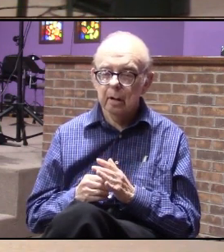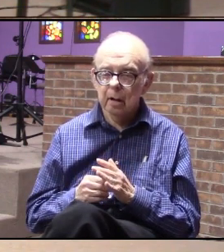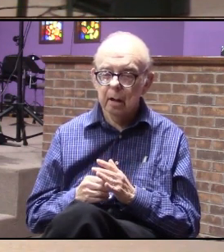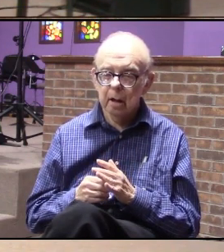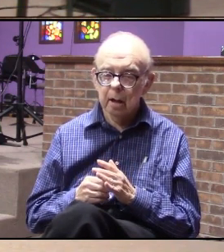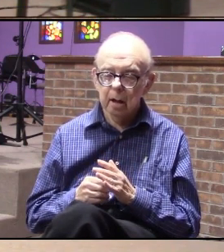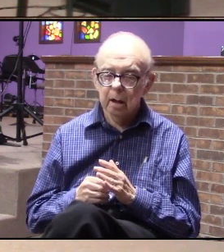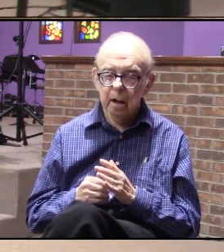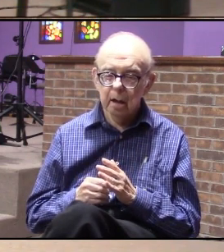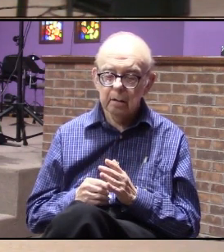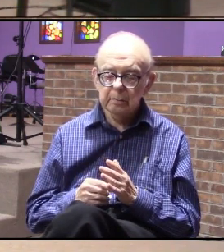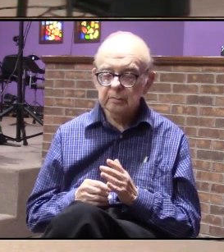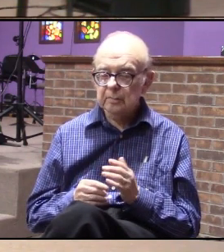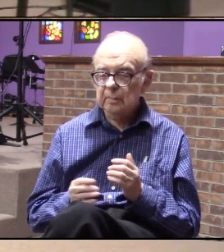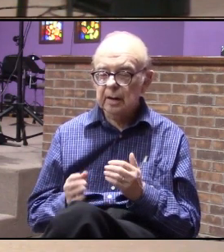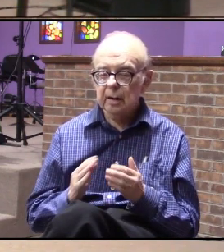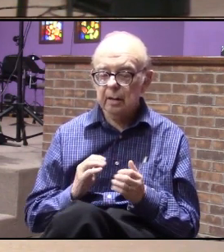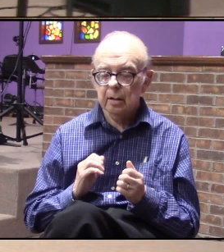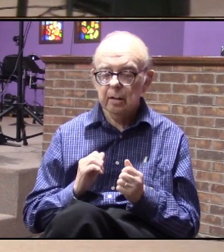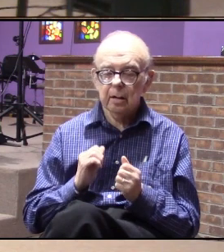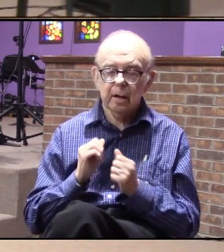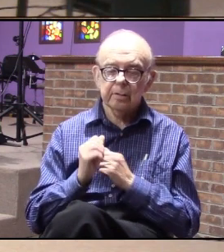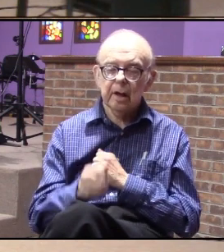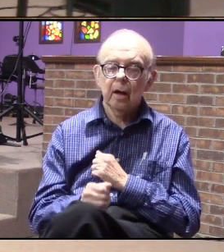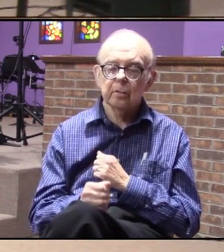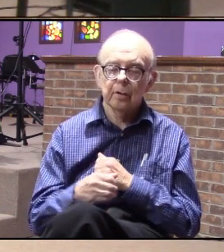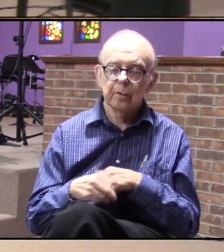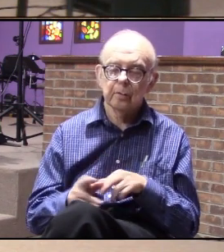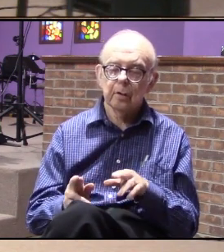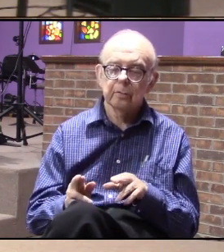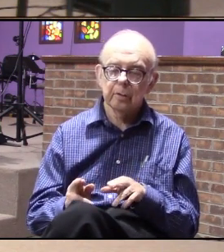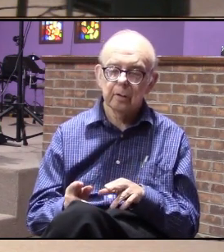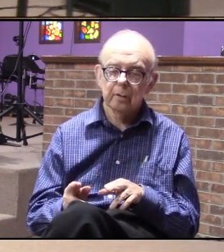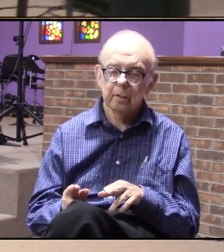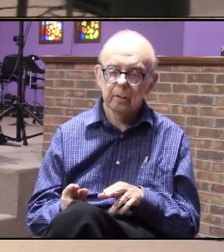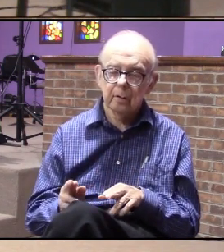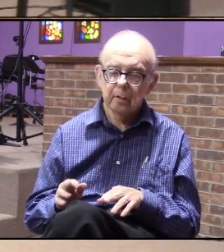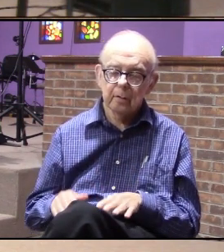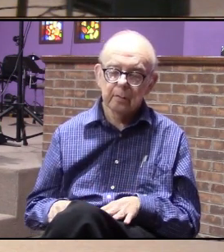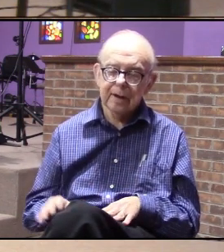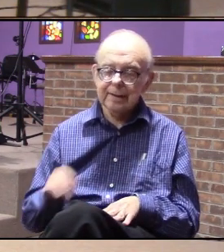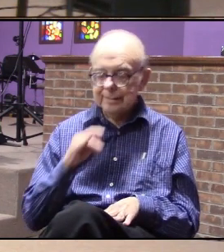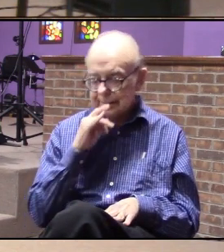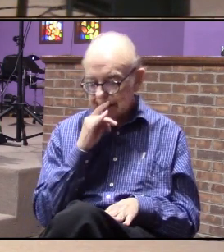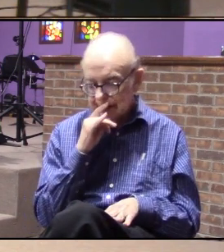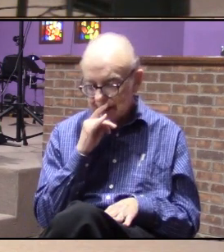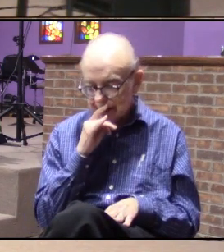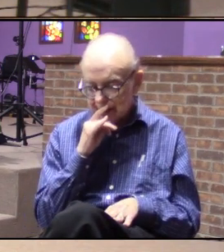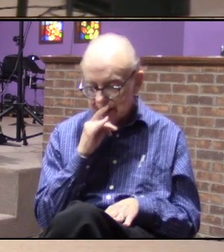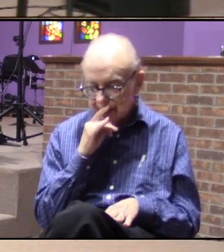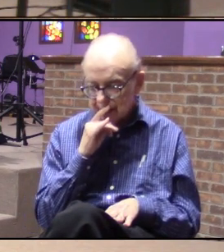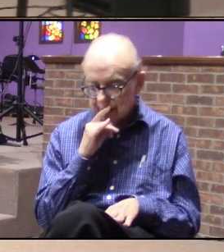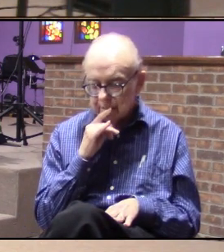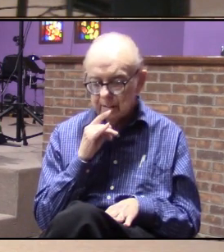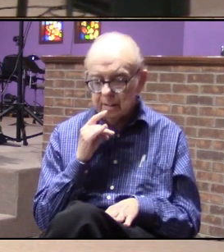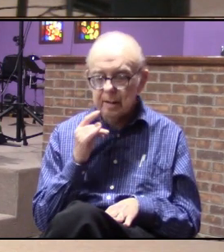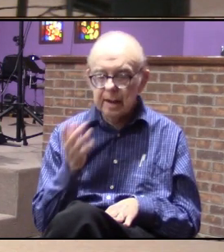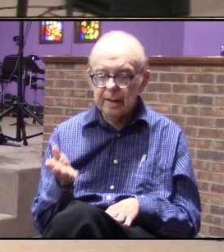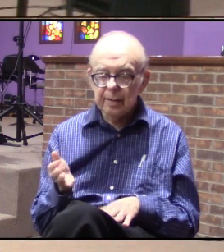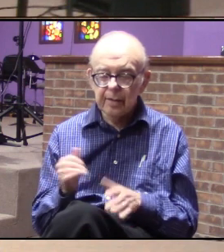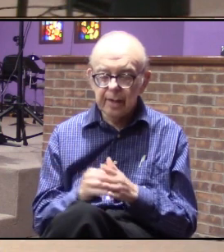right down from where we were at across the street. We raised our kids for the remainder in that